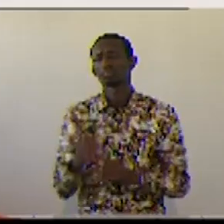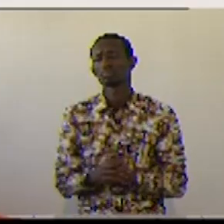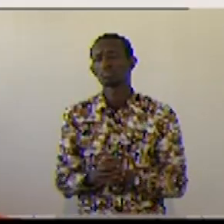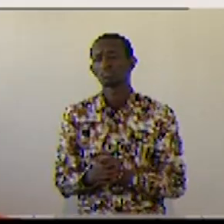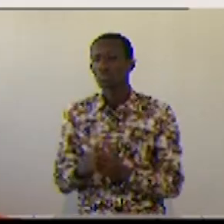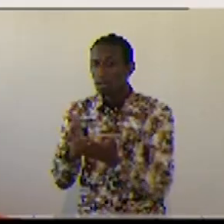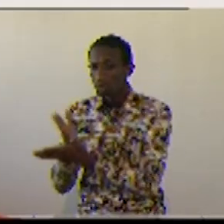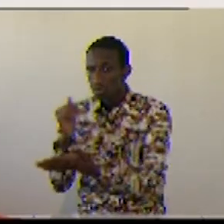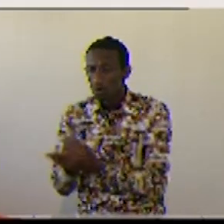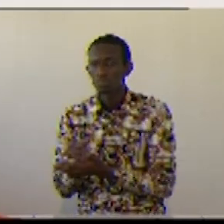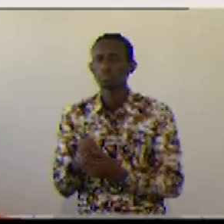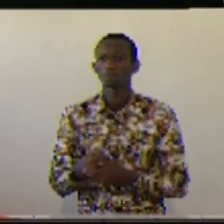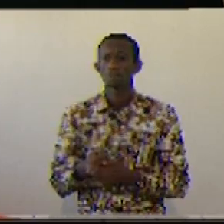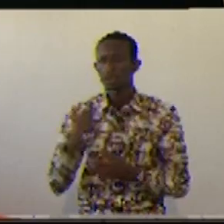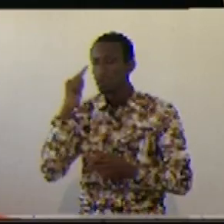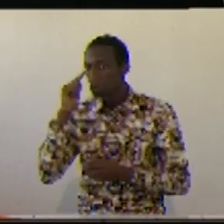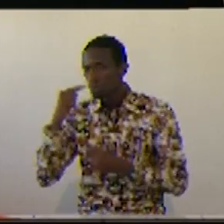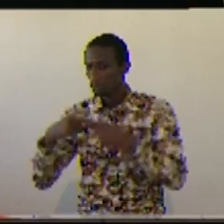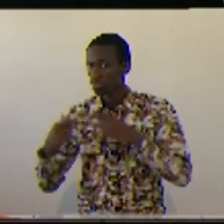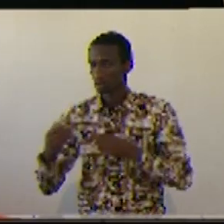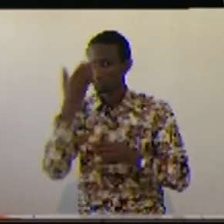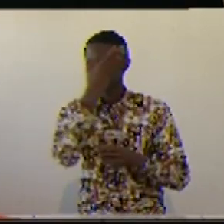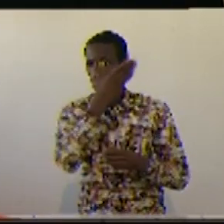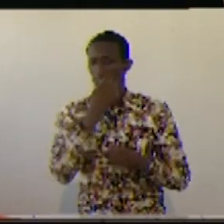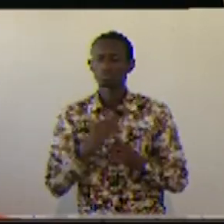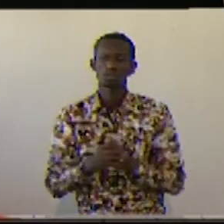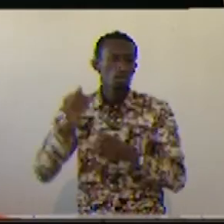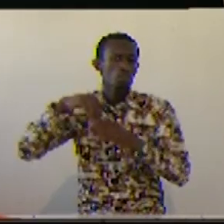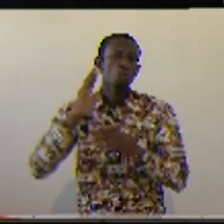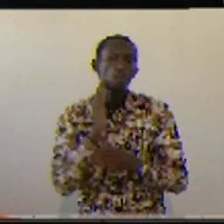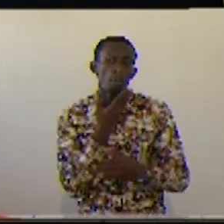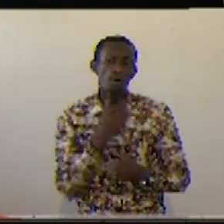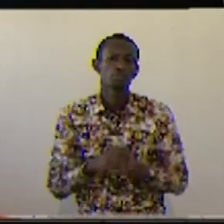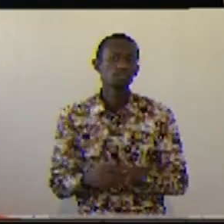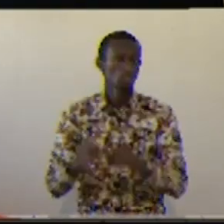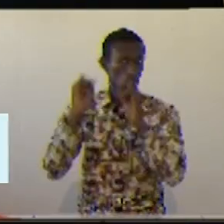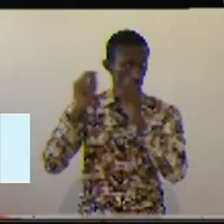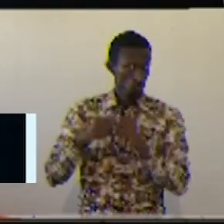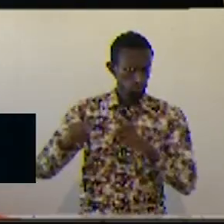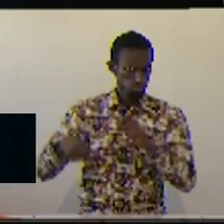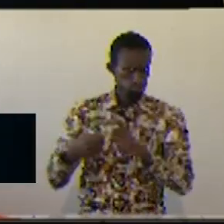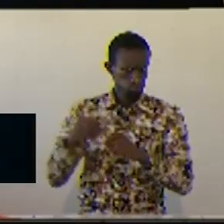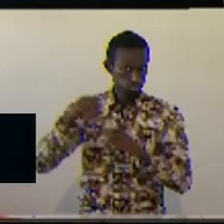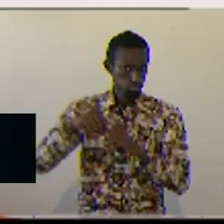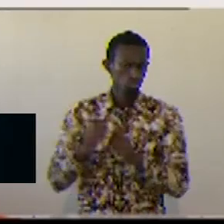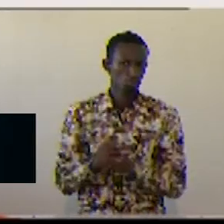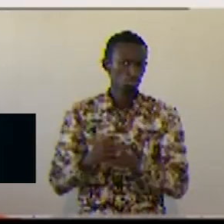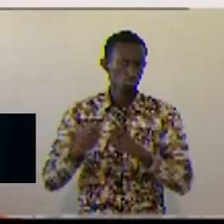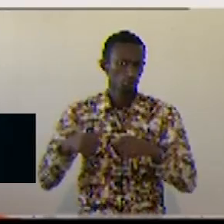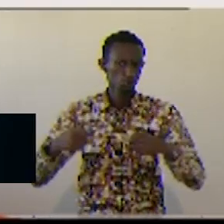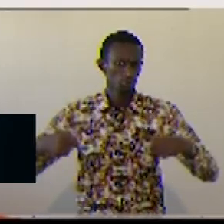these salts, are soluble in water, and when you carry out your reaction, they will be produced, but